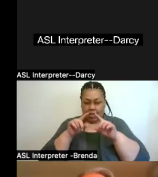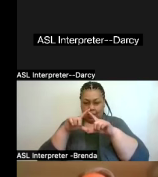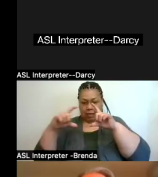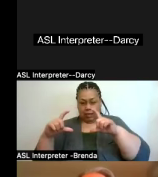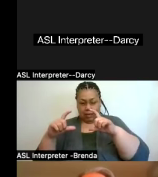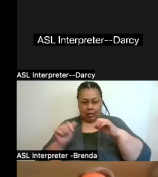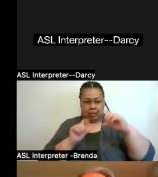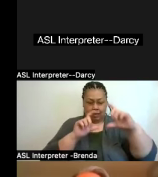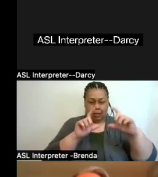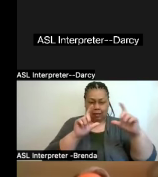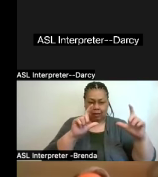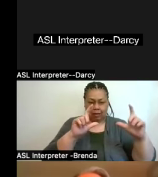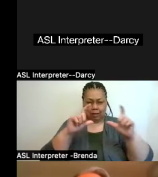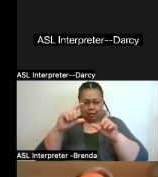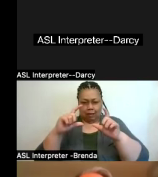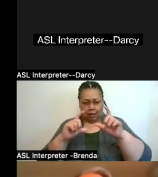shaded area from